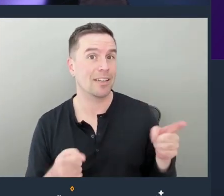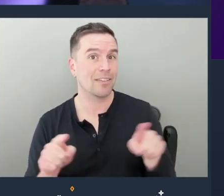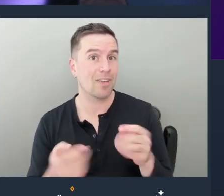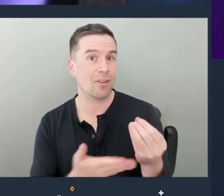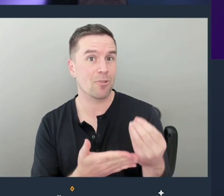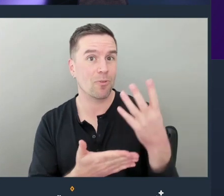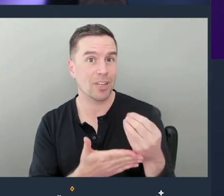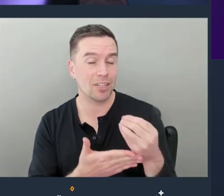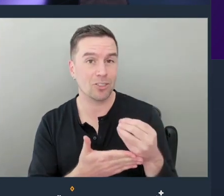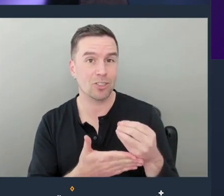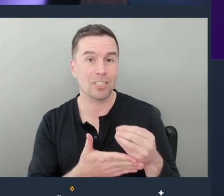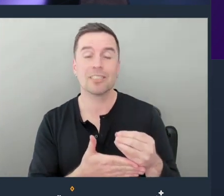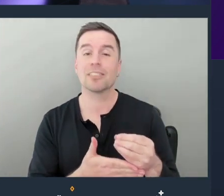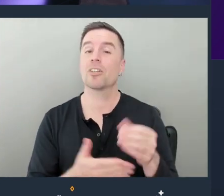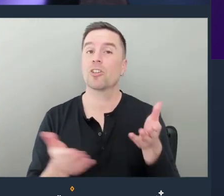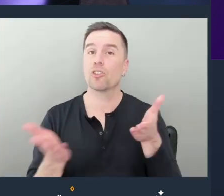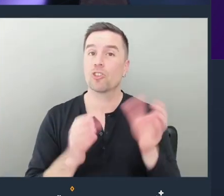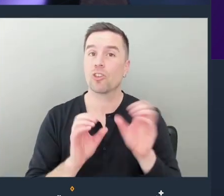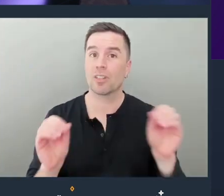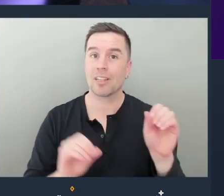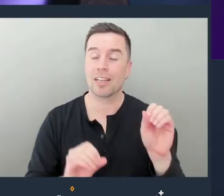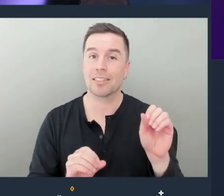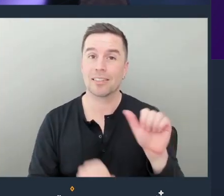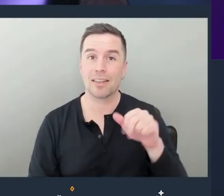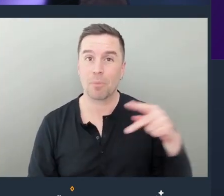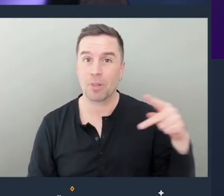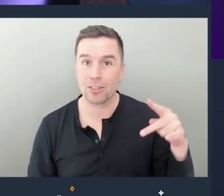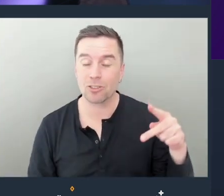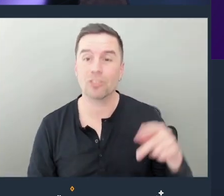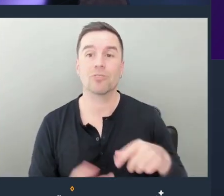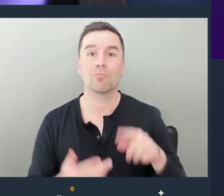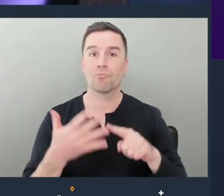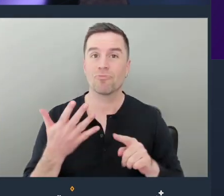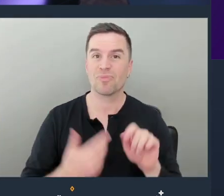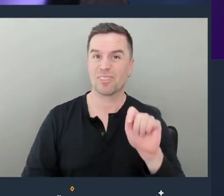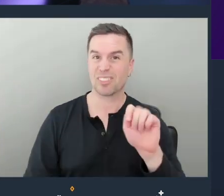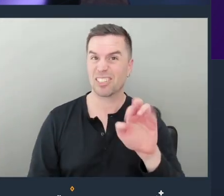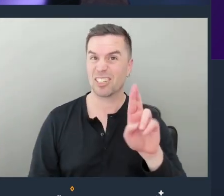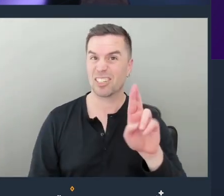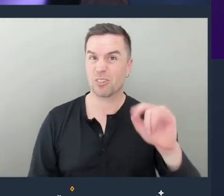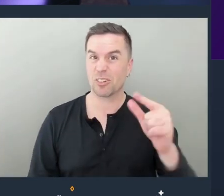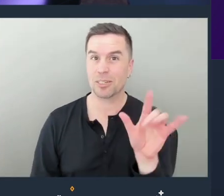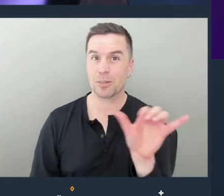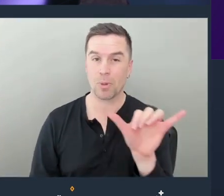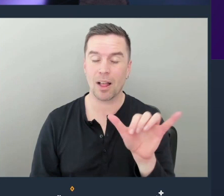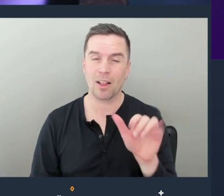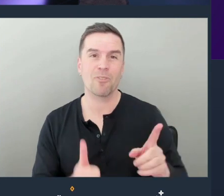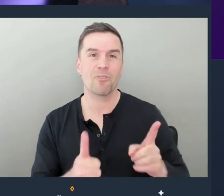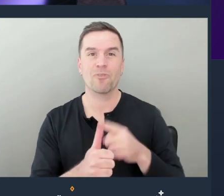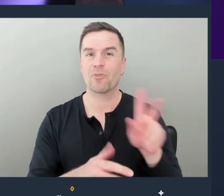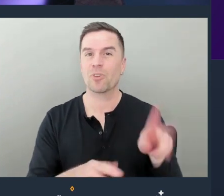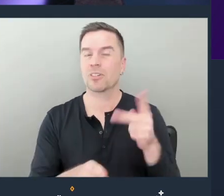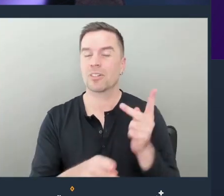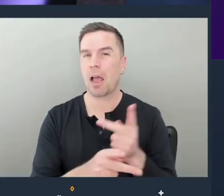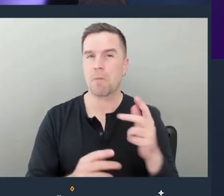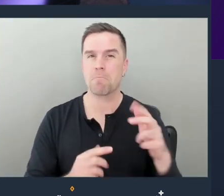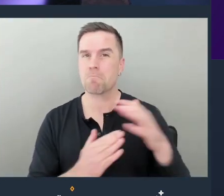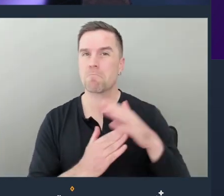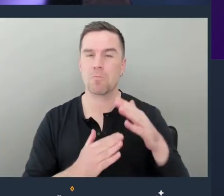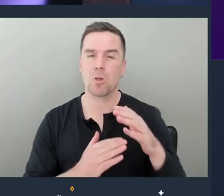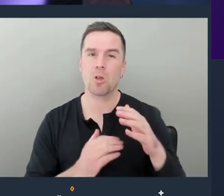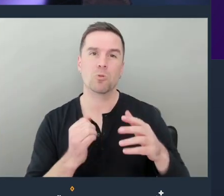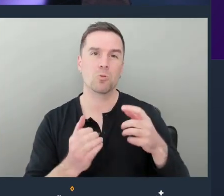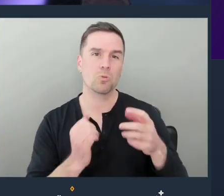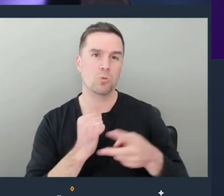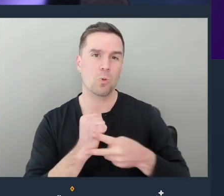event-driven applications, or S3 intelligent tiering, which was first of its kind storage class that delivers automatic storage cost savings when your